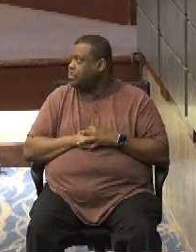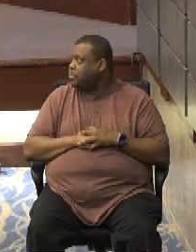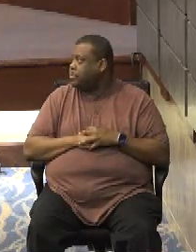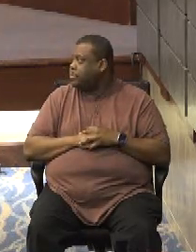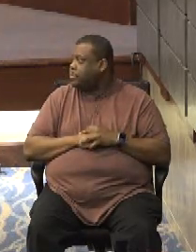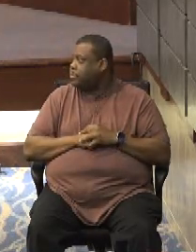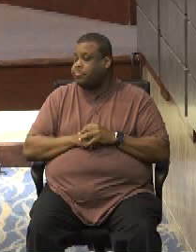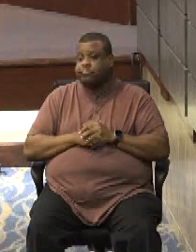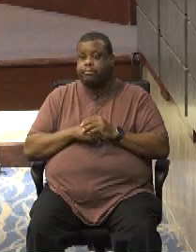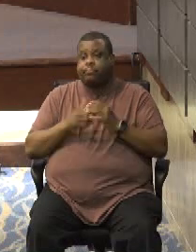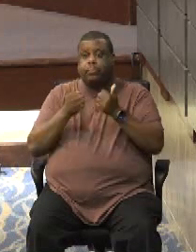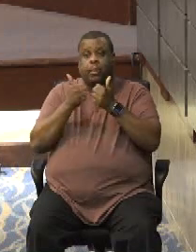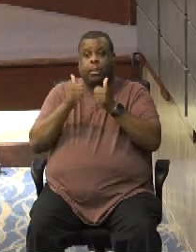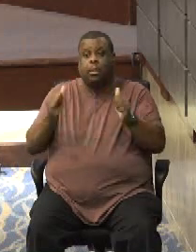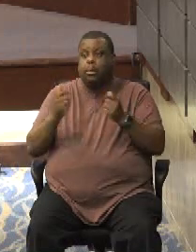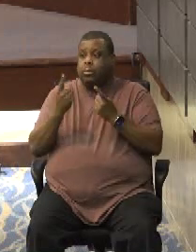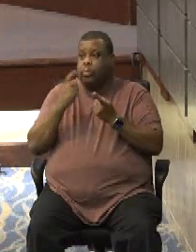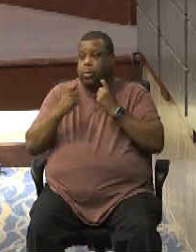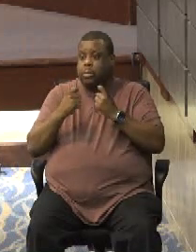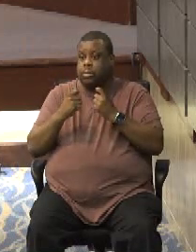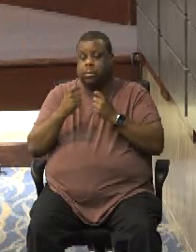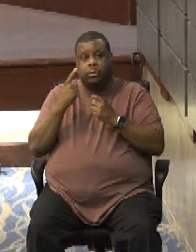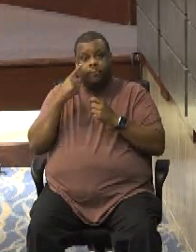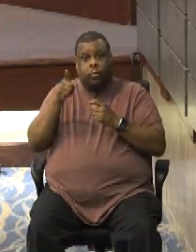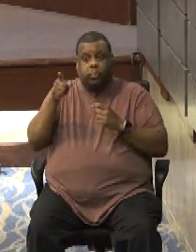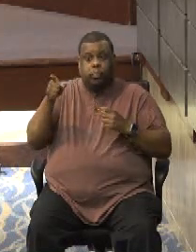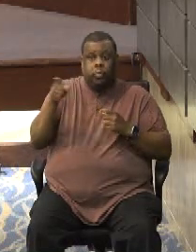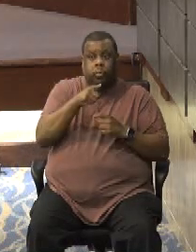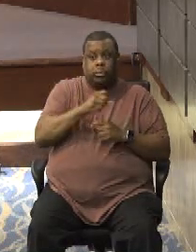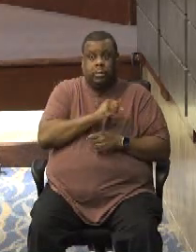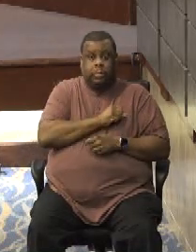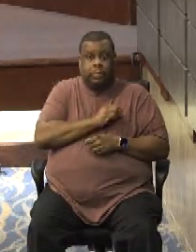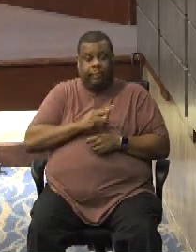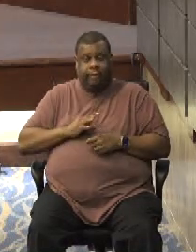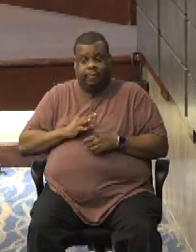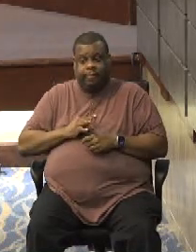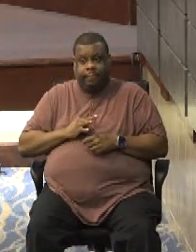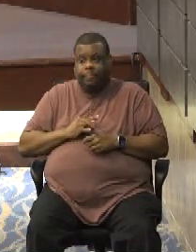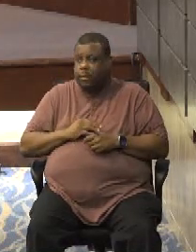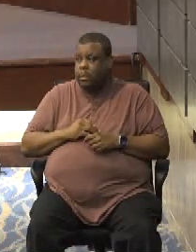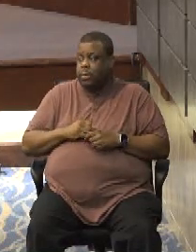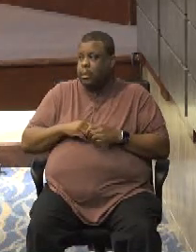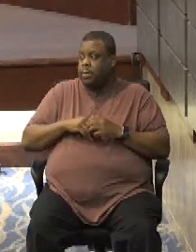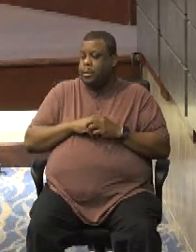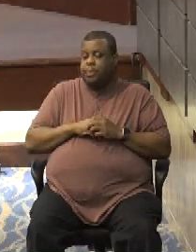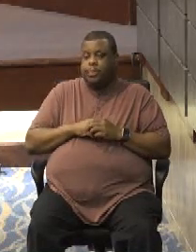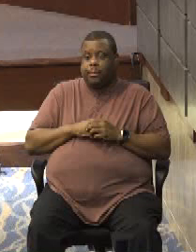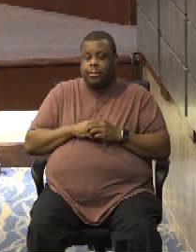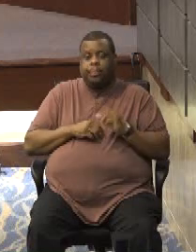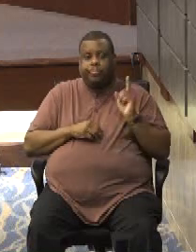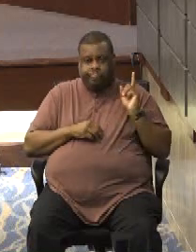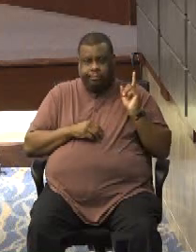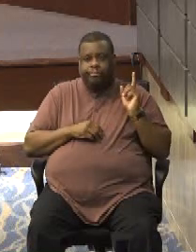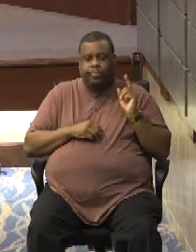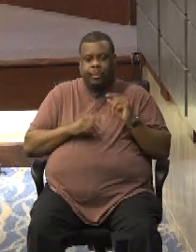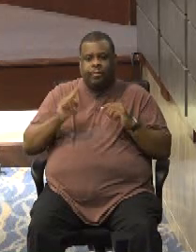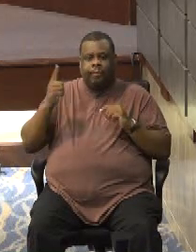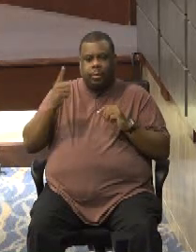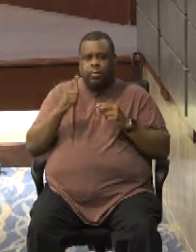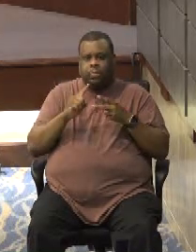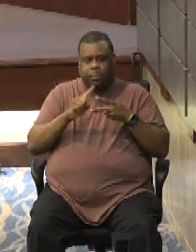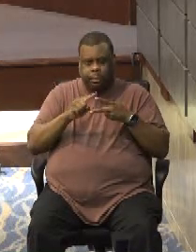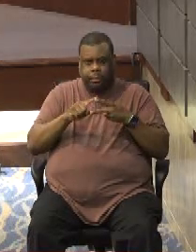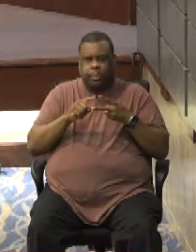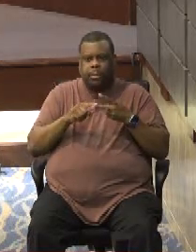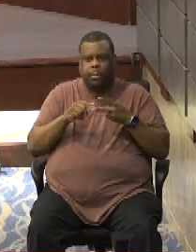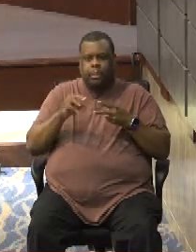2023. Are there any questions for staff? We will open a public hearing for comments. I have two cards. The first is Mr. Ephraim Herring, and second is Dr. Alan